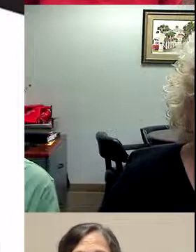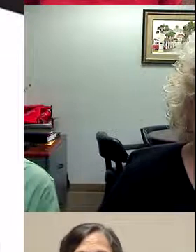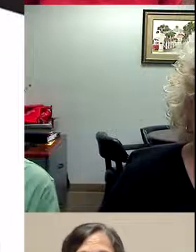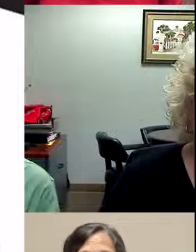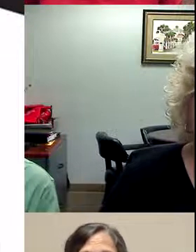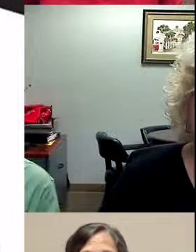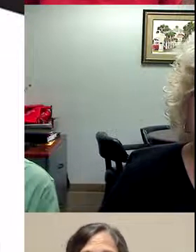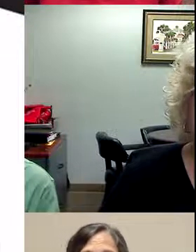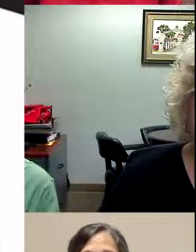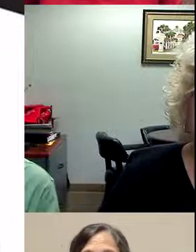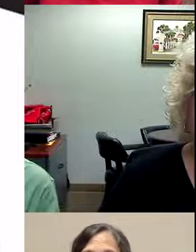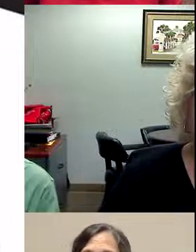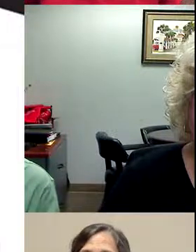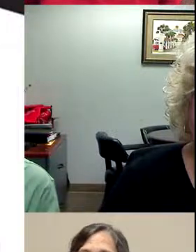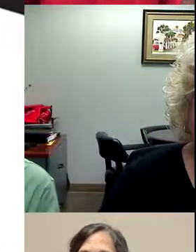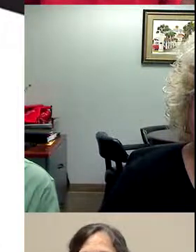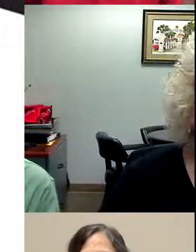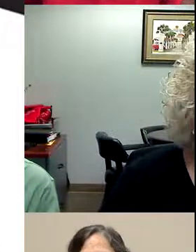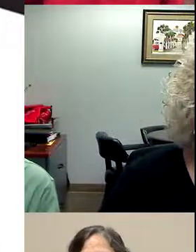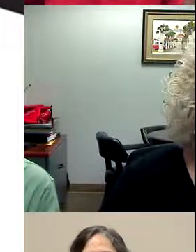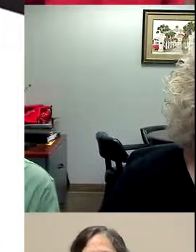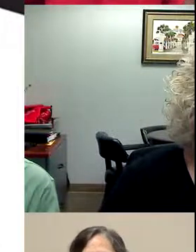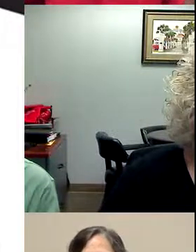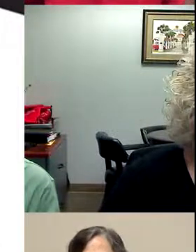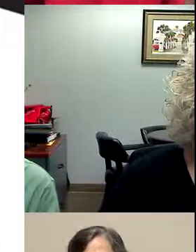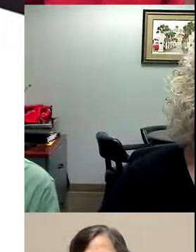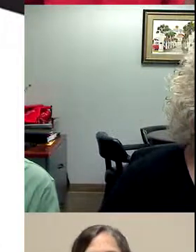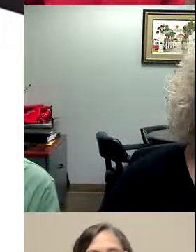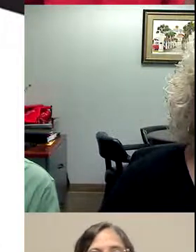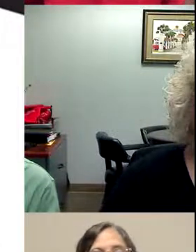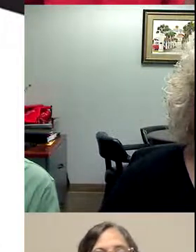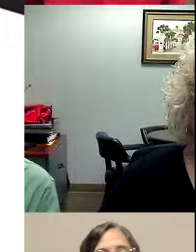differences, diversity, and divergent.